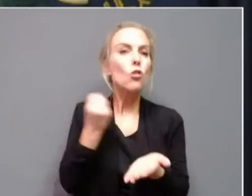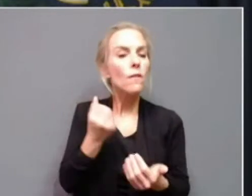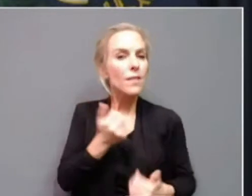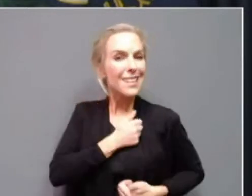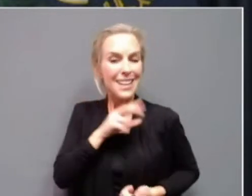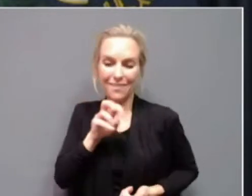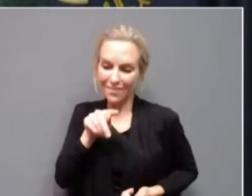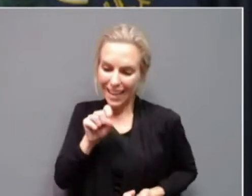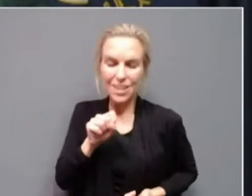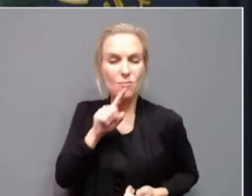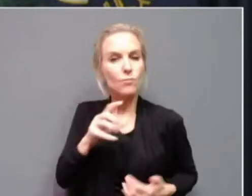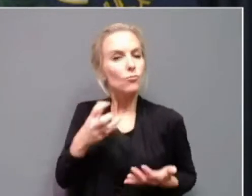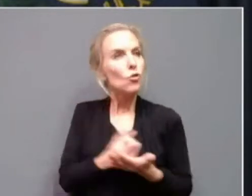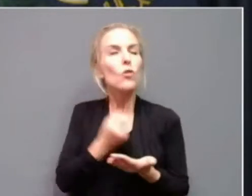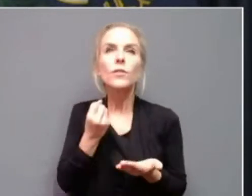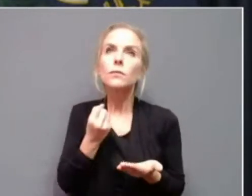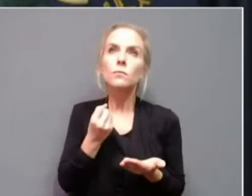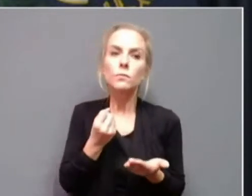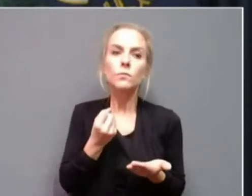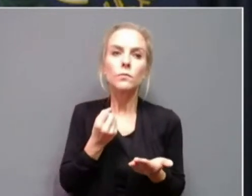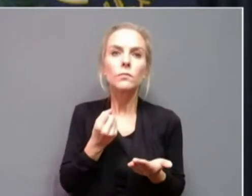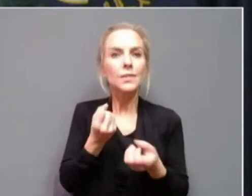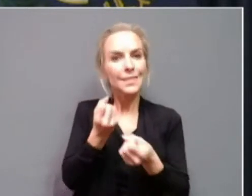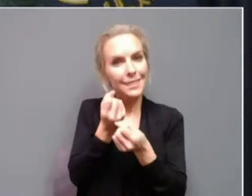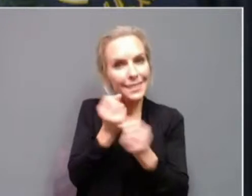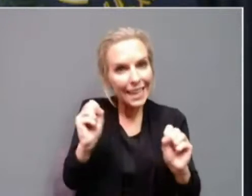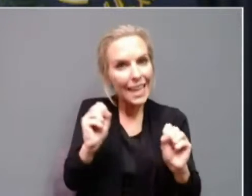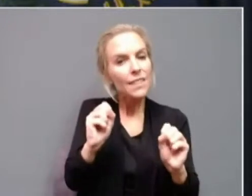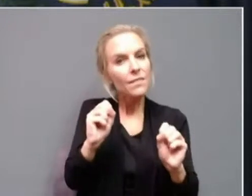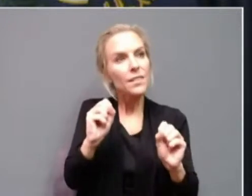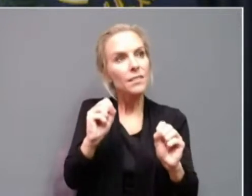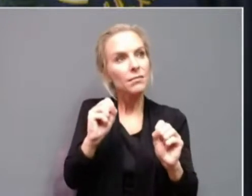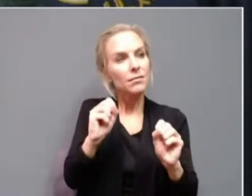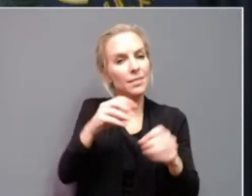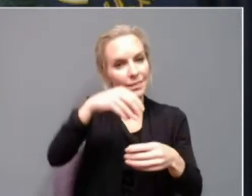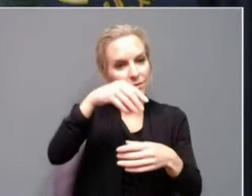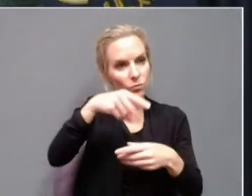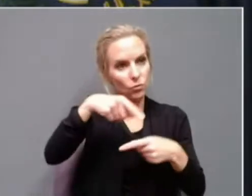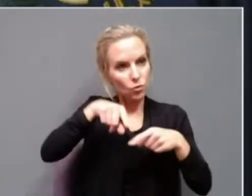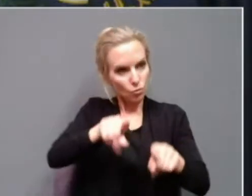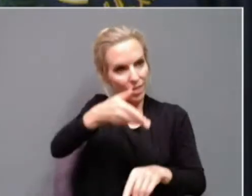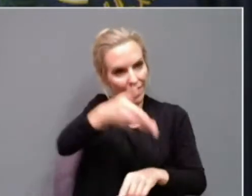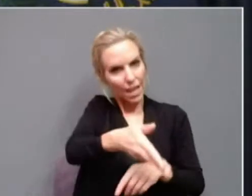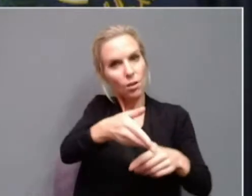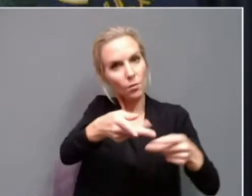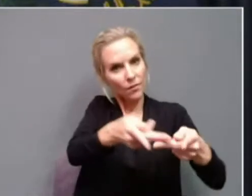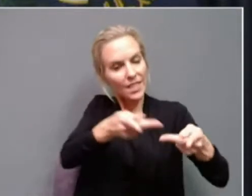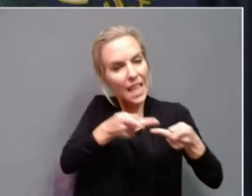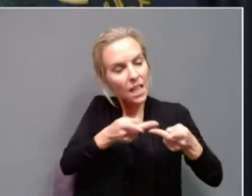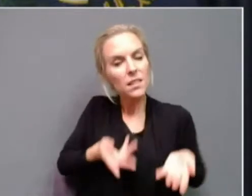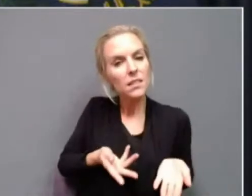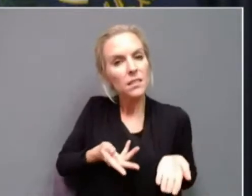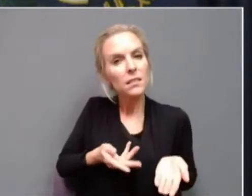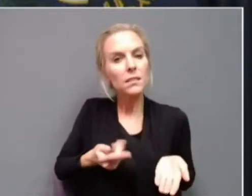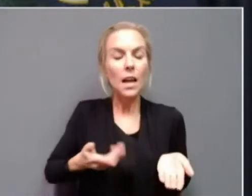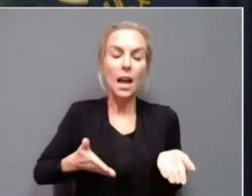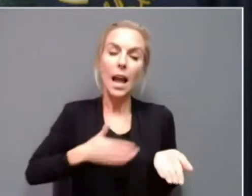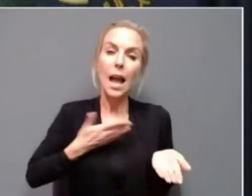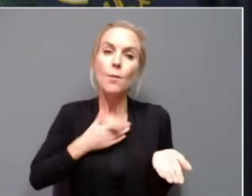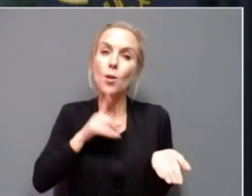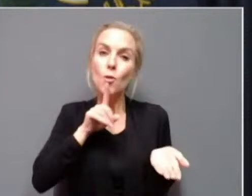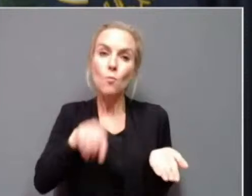to be safe in our facilities. And I'm happy to report that since